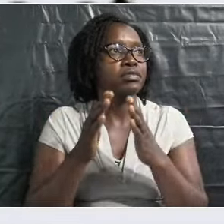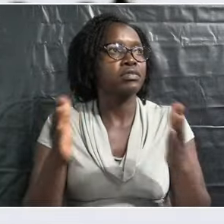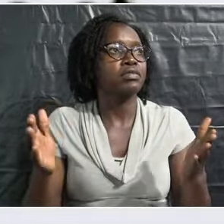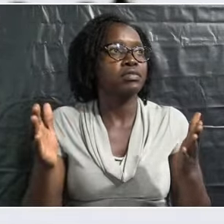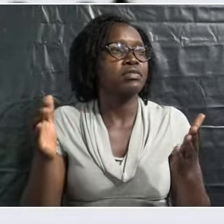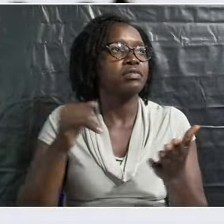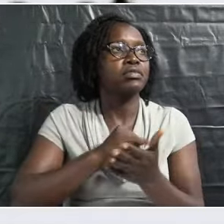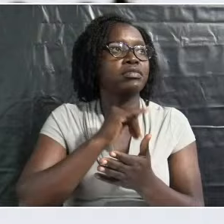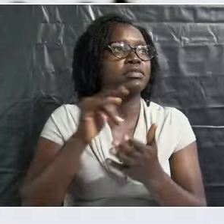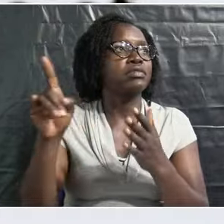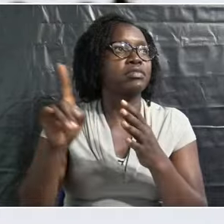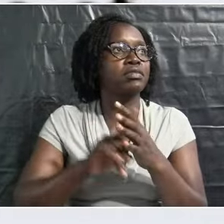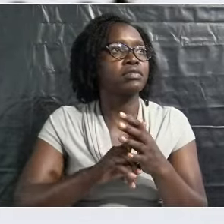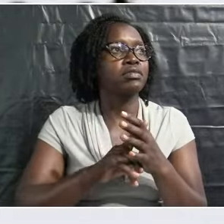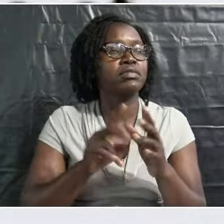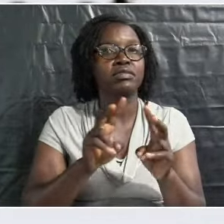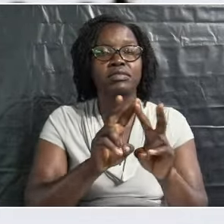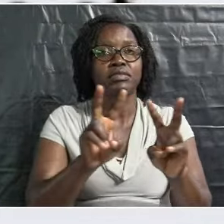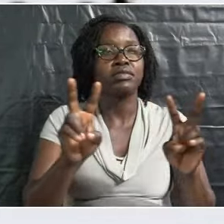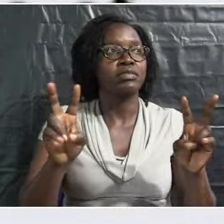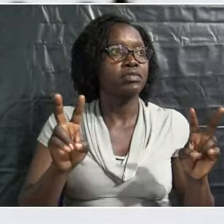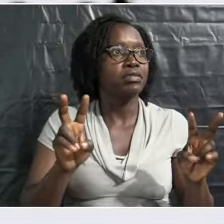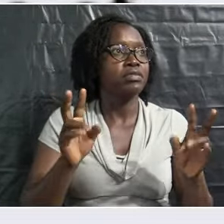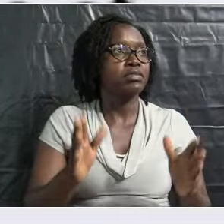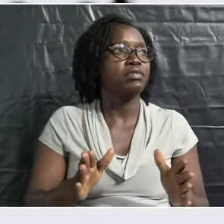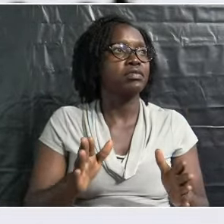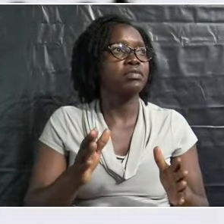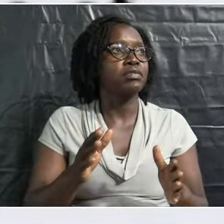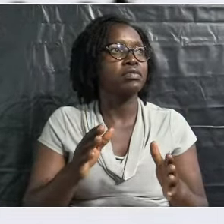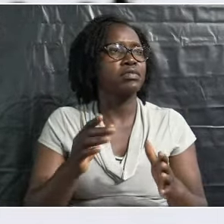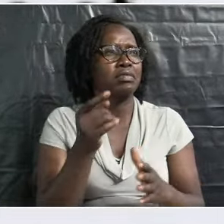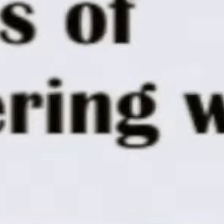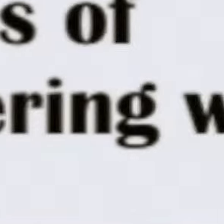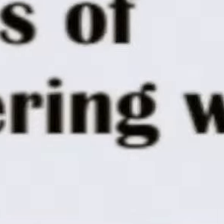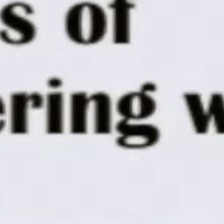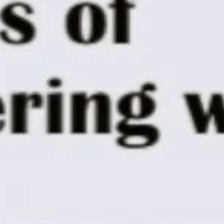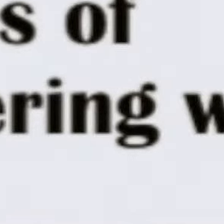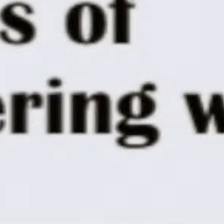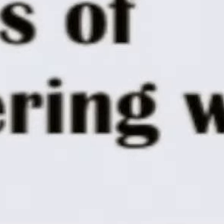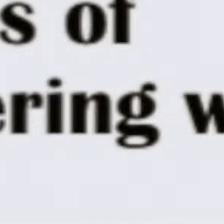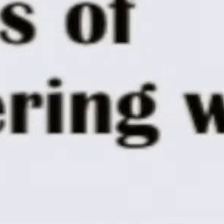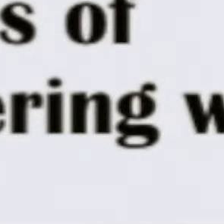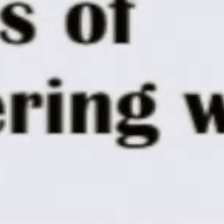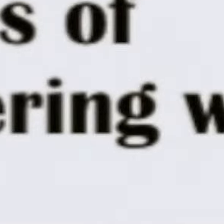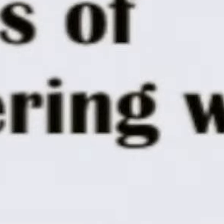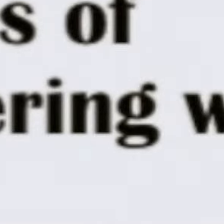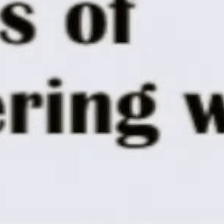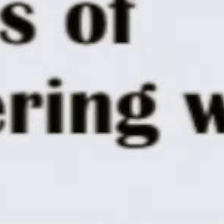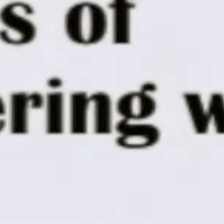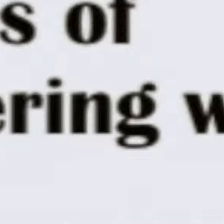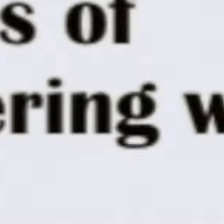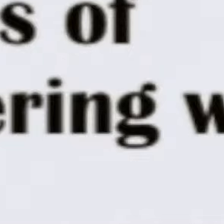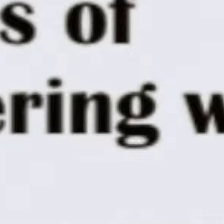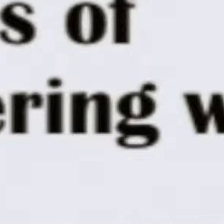is, appears to onlookers falls short of what it should be in the eyes of God.